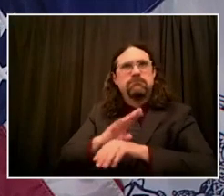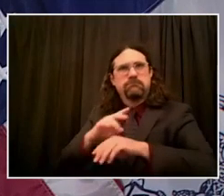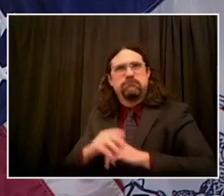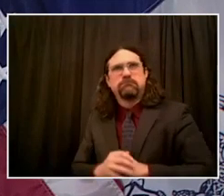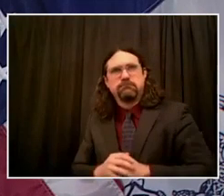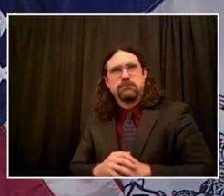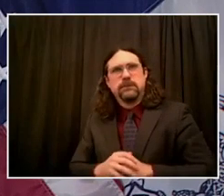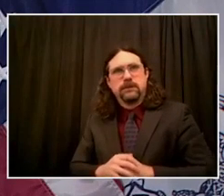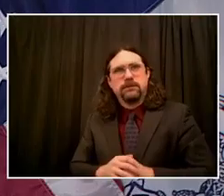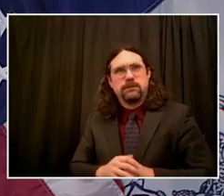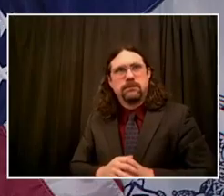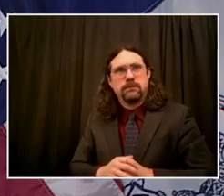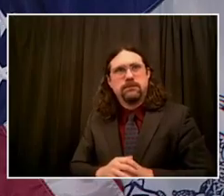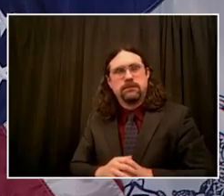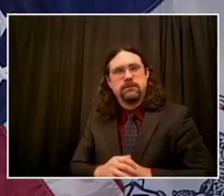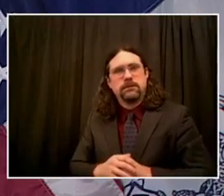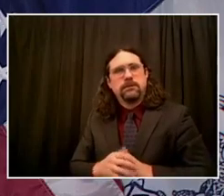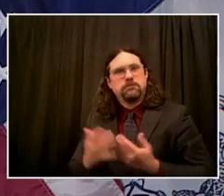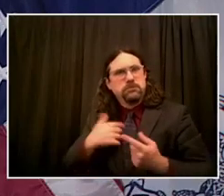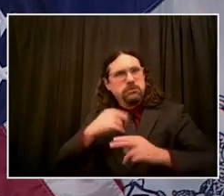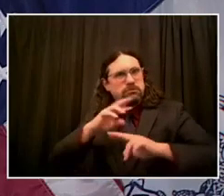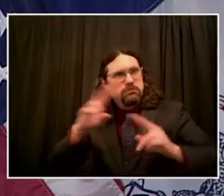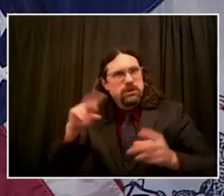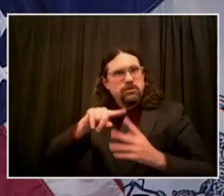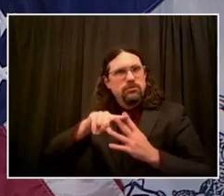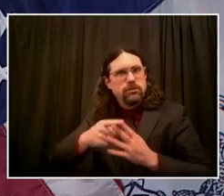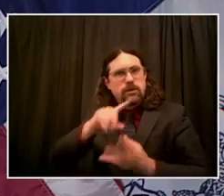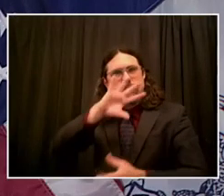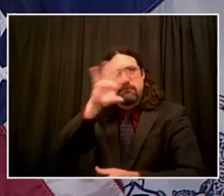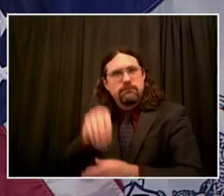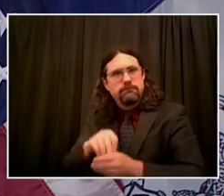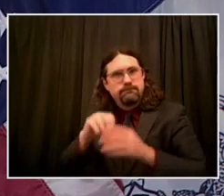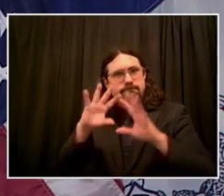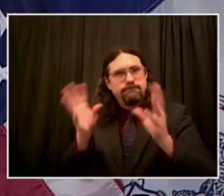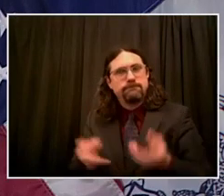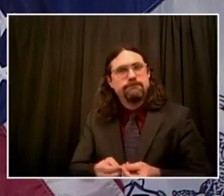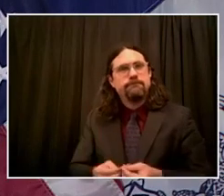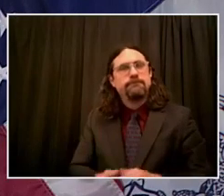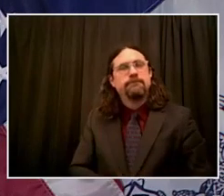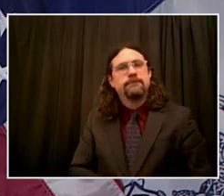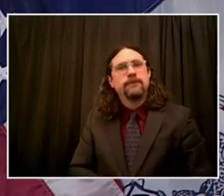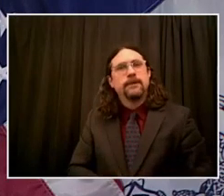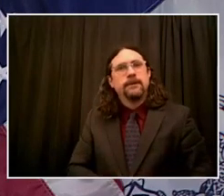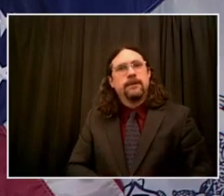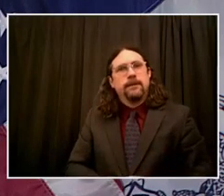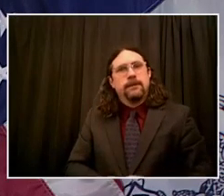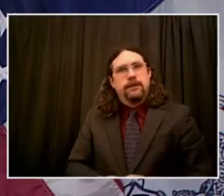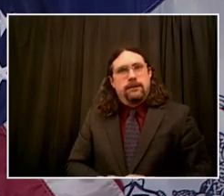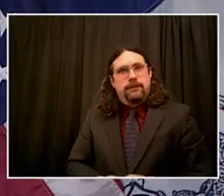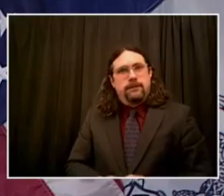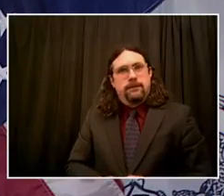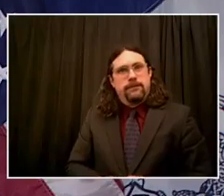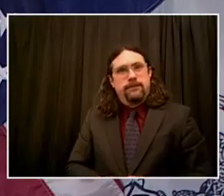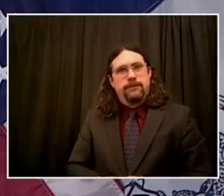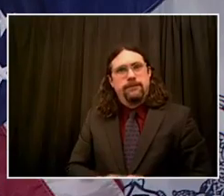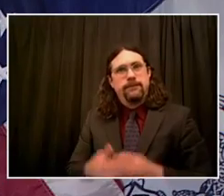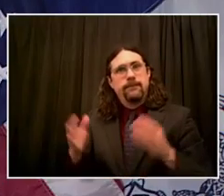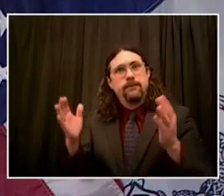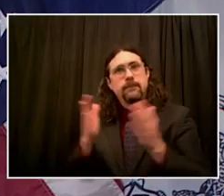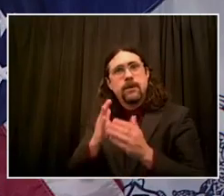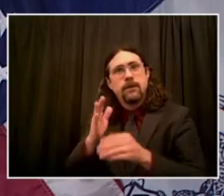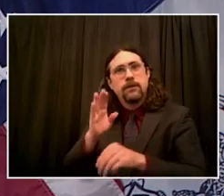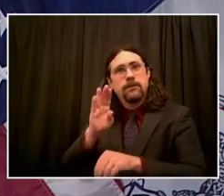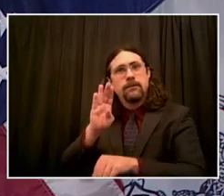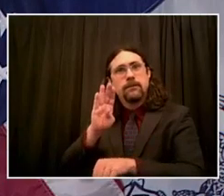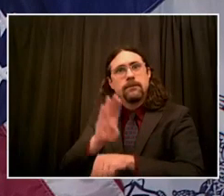I hear from them is they need help making sense of all this. They need help getting off to that strong start. They know it's not going to be business as usual. They know